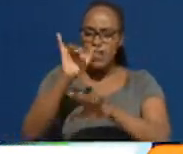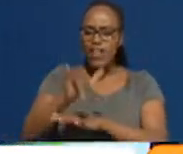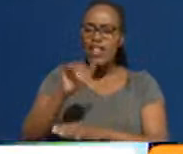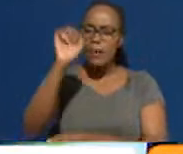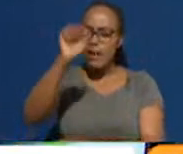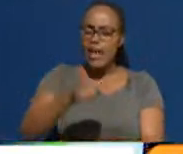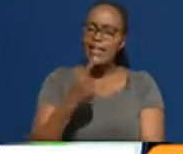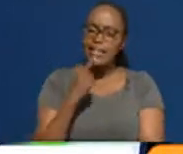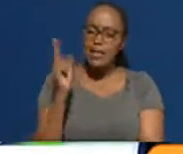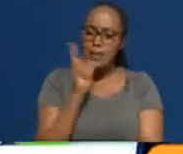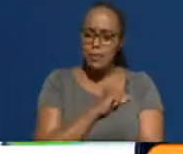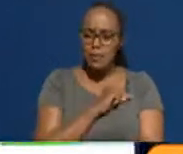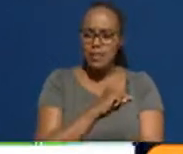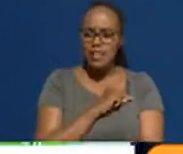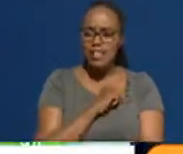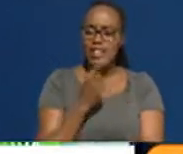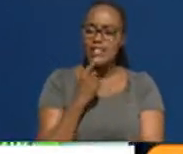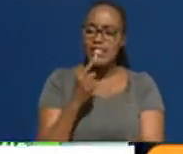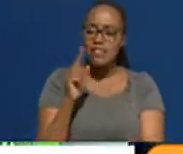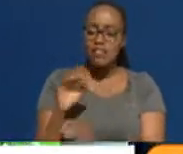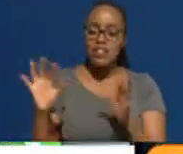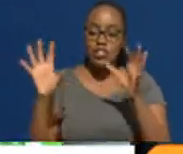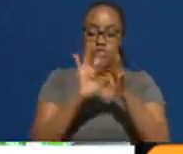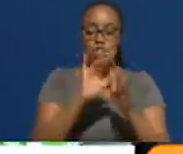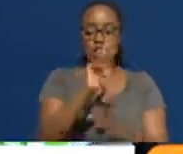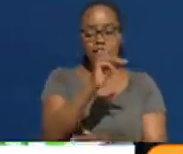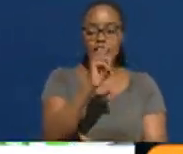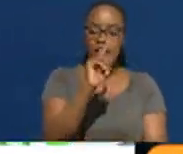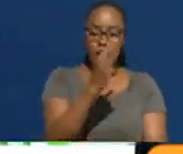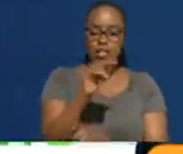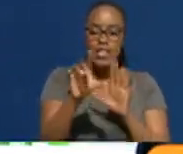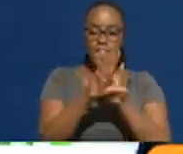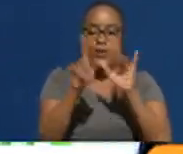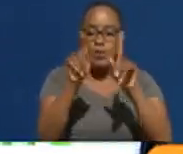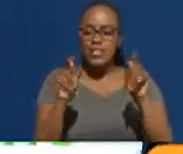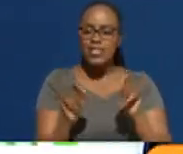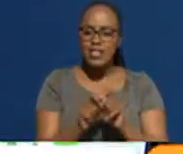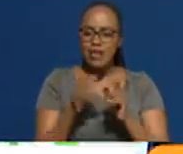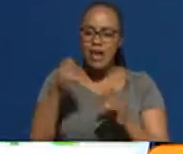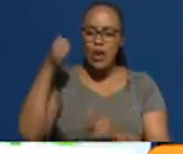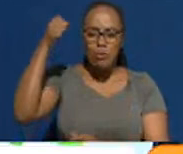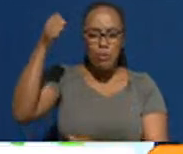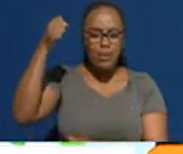I can tell you. We've been told is that he's now joining the Kenya Kwanza legal team. Yes. What do you make of our